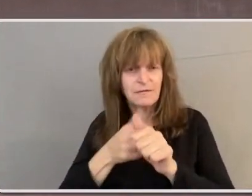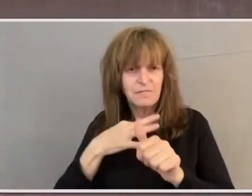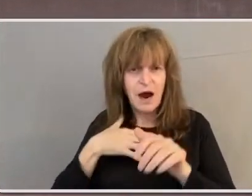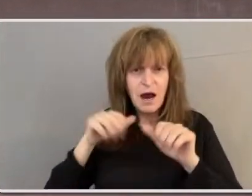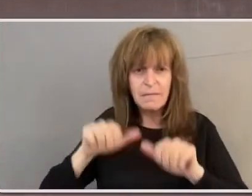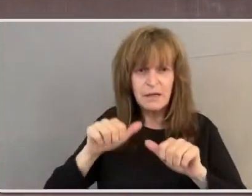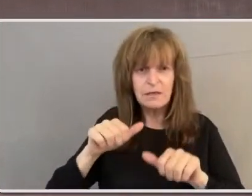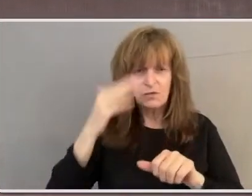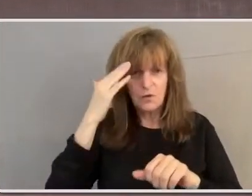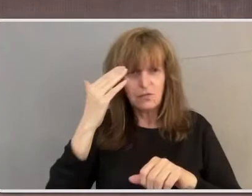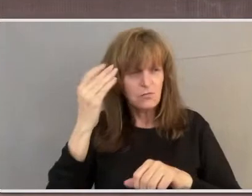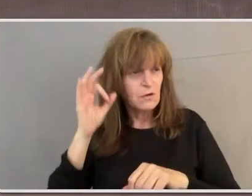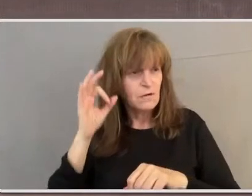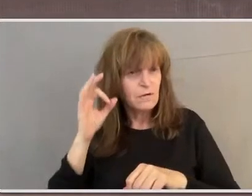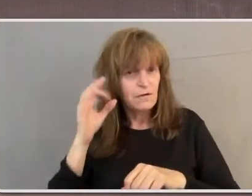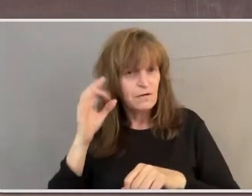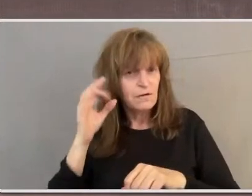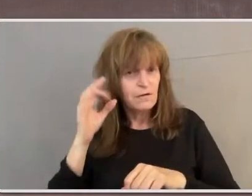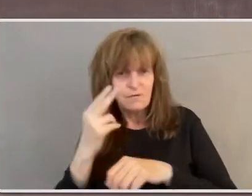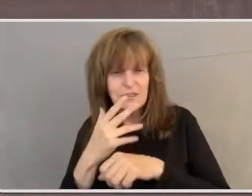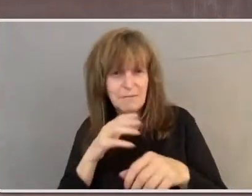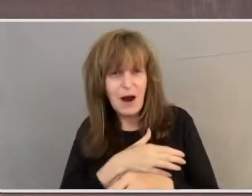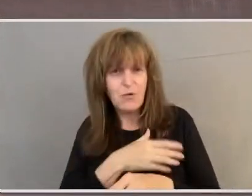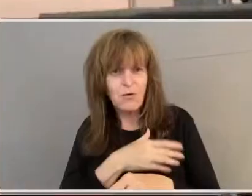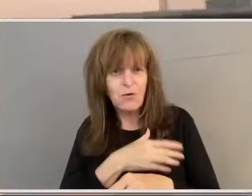of the Province of Ontario, so help me God.